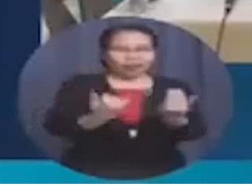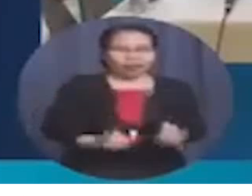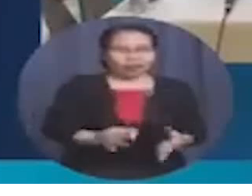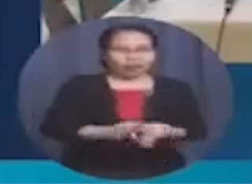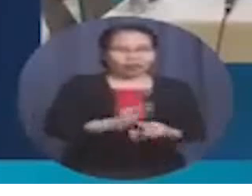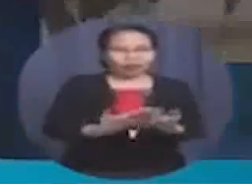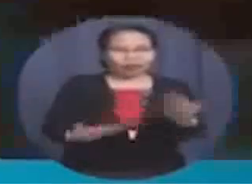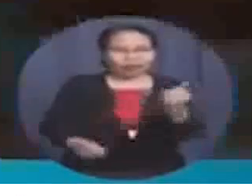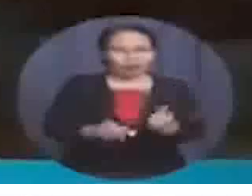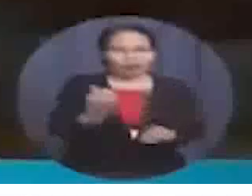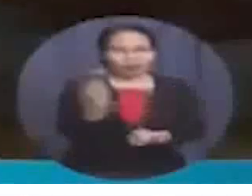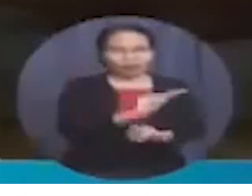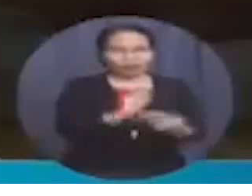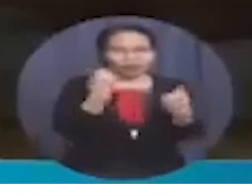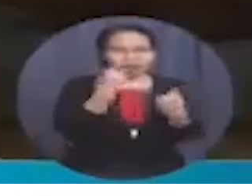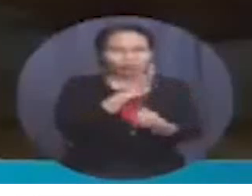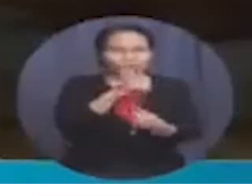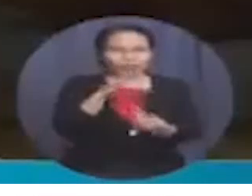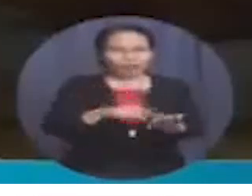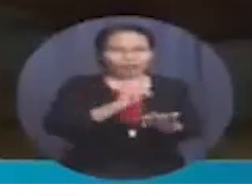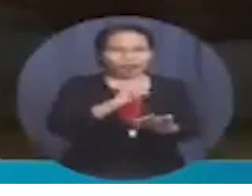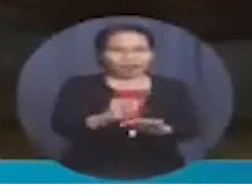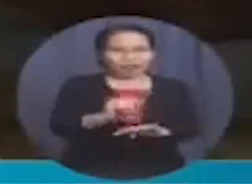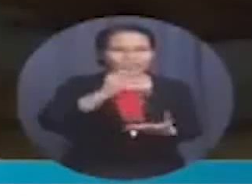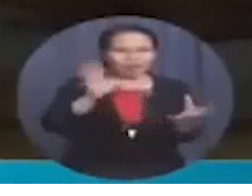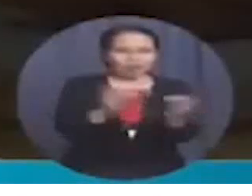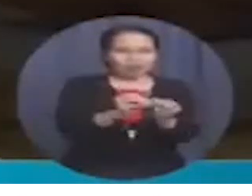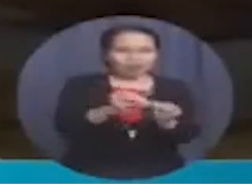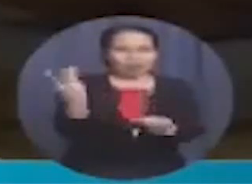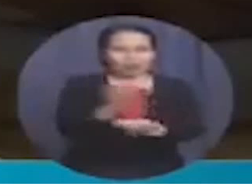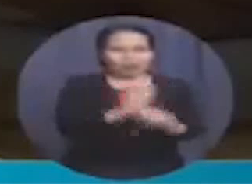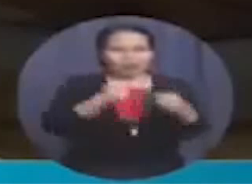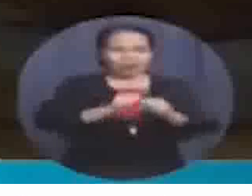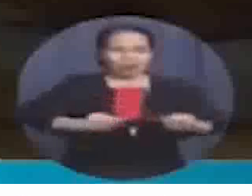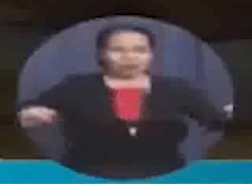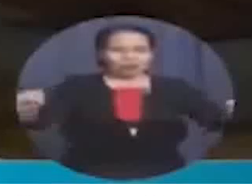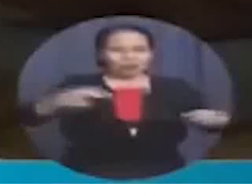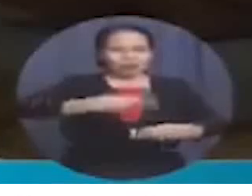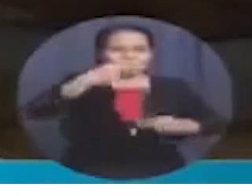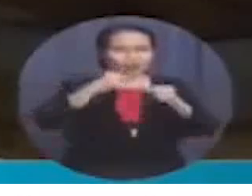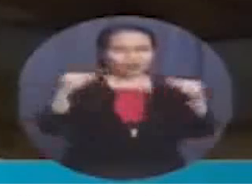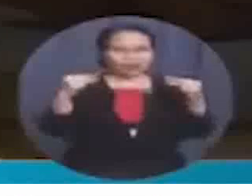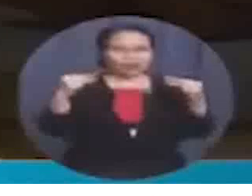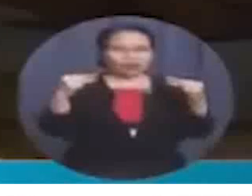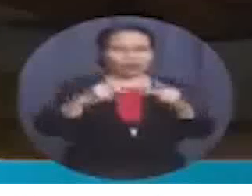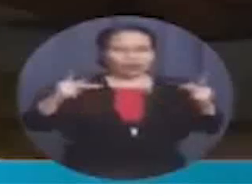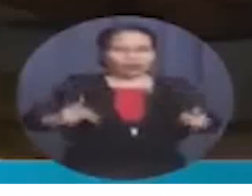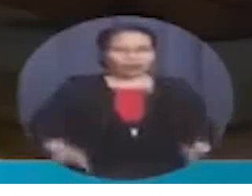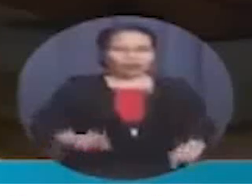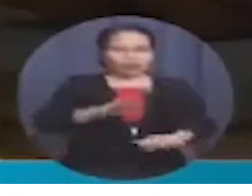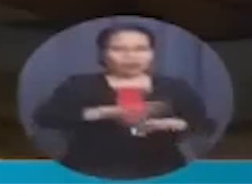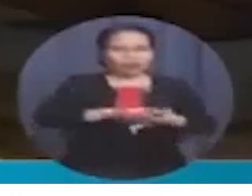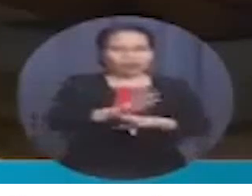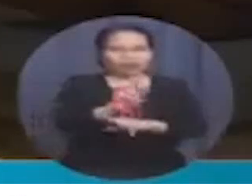now of the things which we have spoken, this is the sum. We have such a high priest who is set